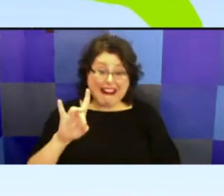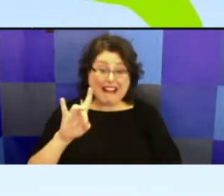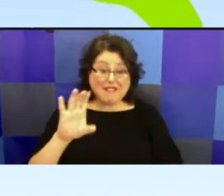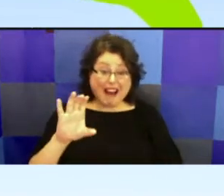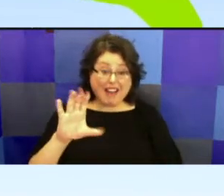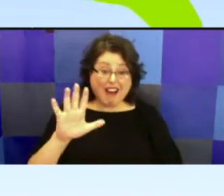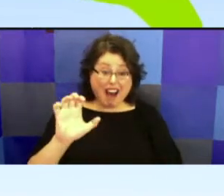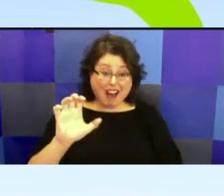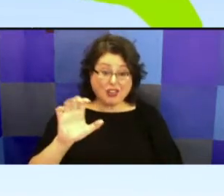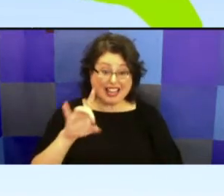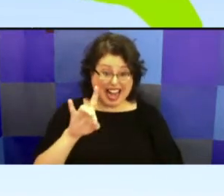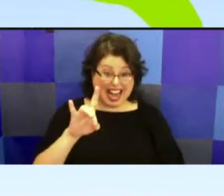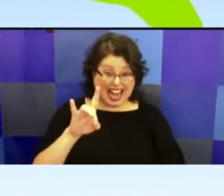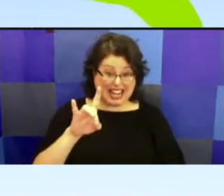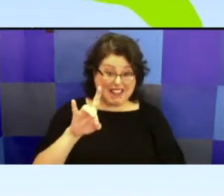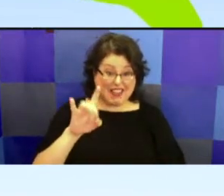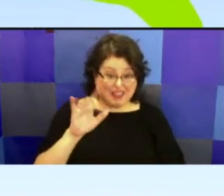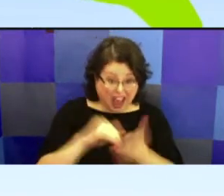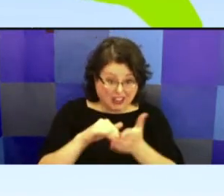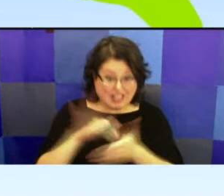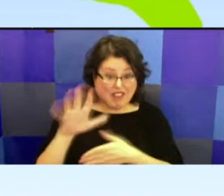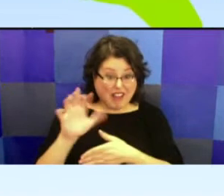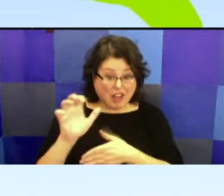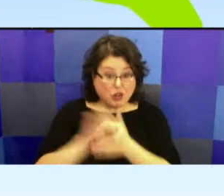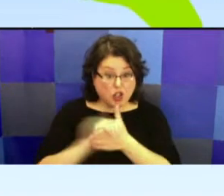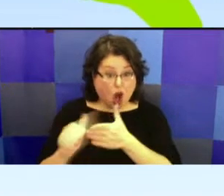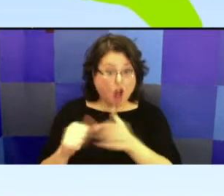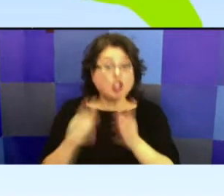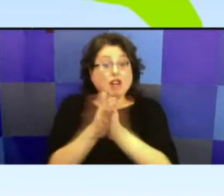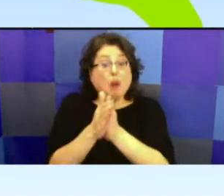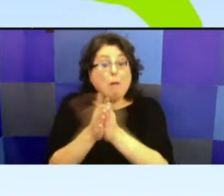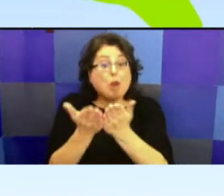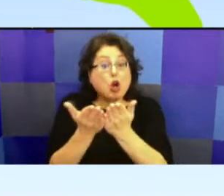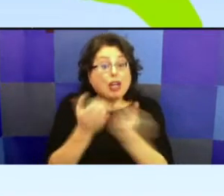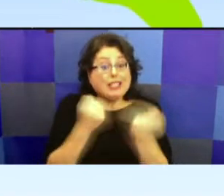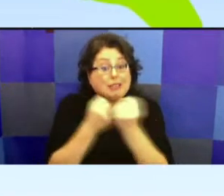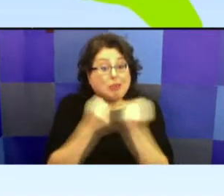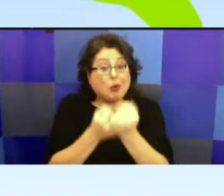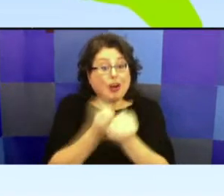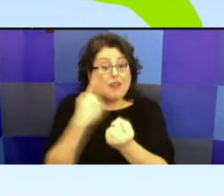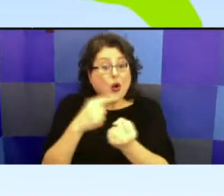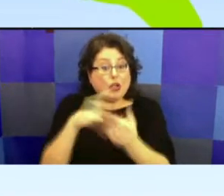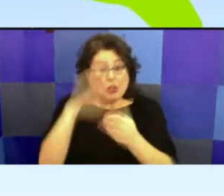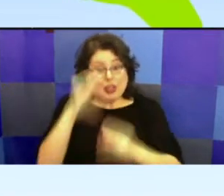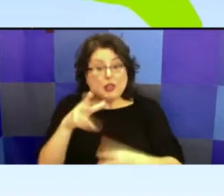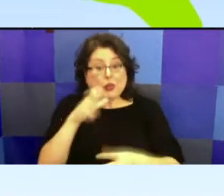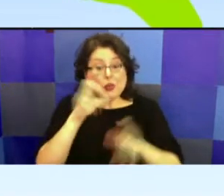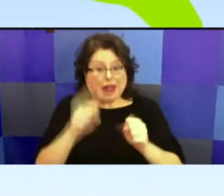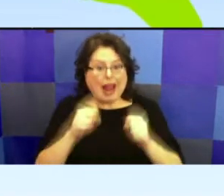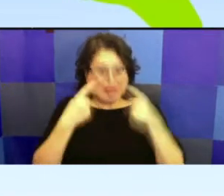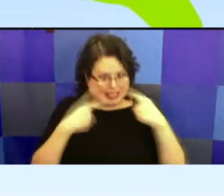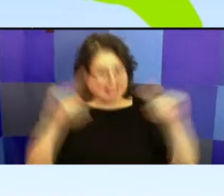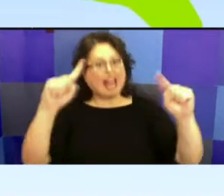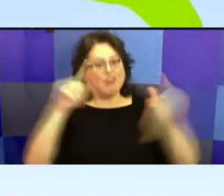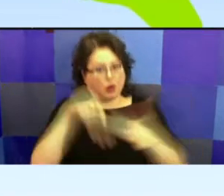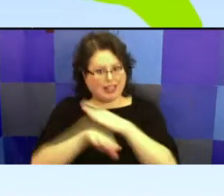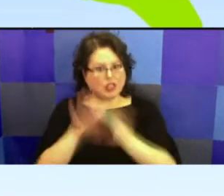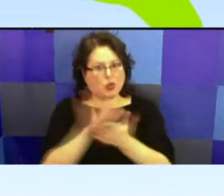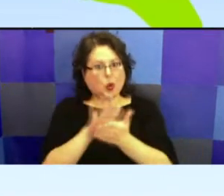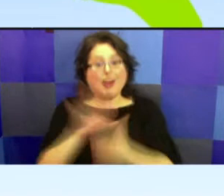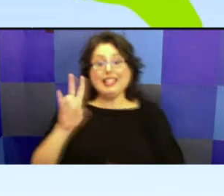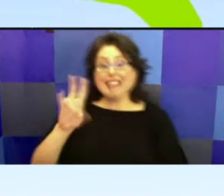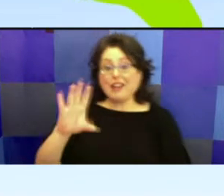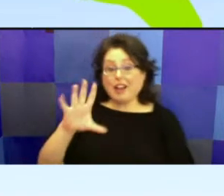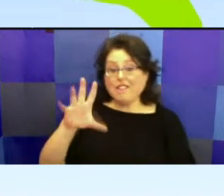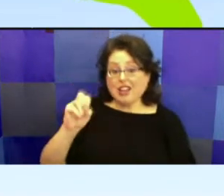in textbook support for students who need materials to be able to make sure that they're successful in school,